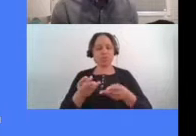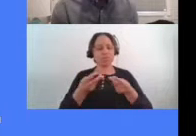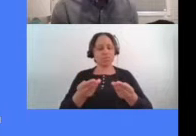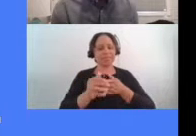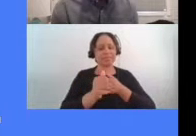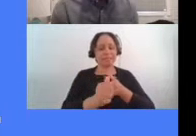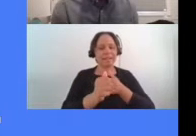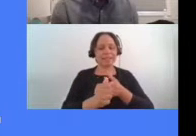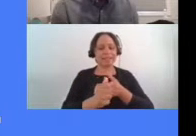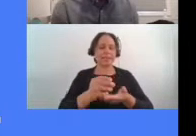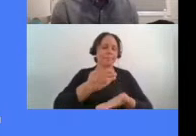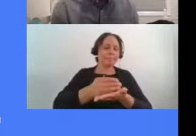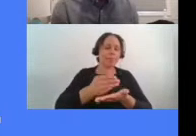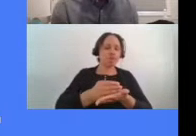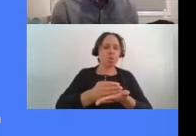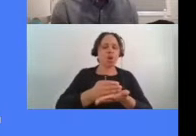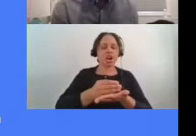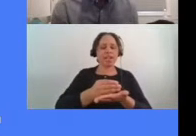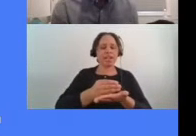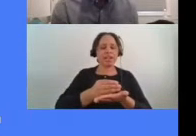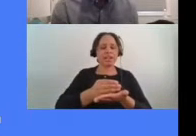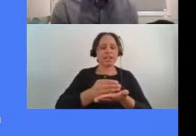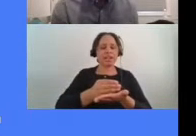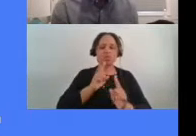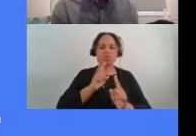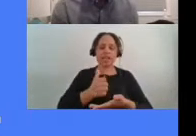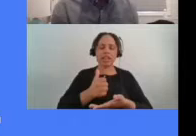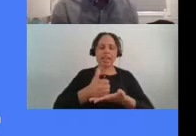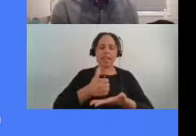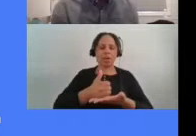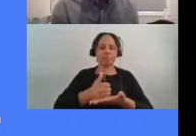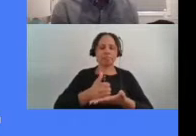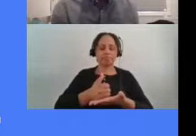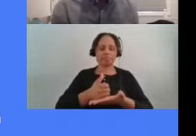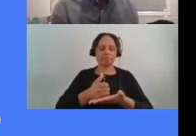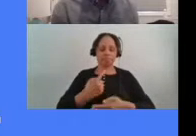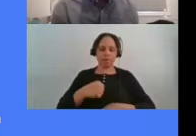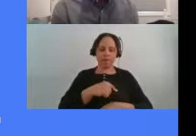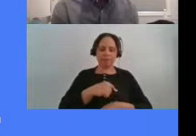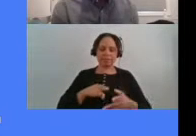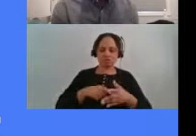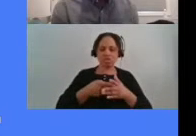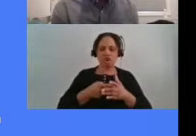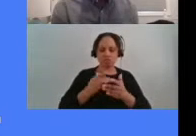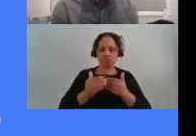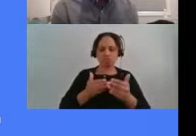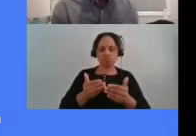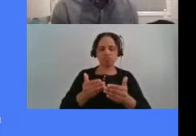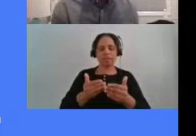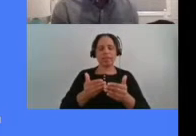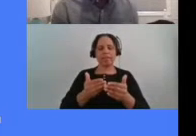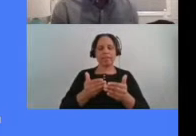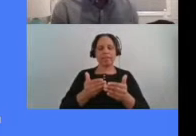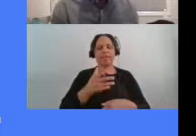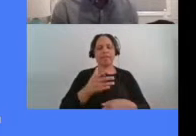are mentoring in some capacity to really help us get this stuff off the ground, or get these topics off the ground. And